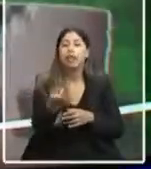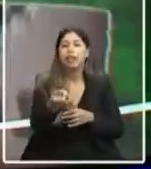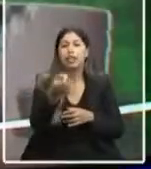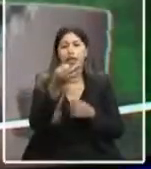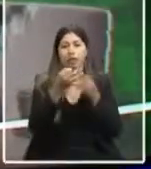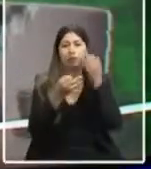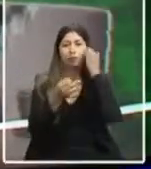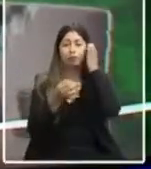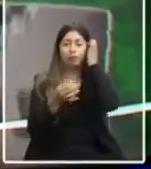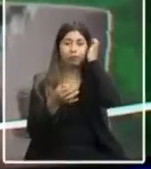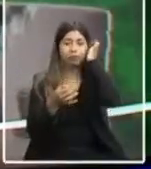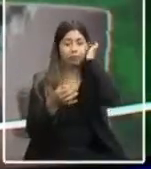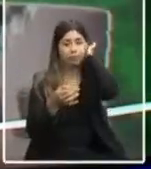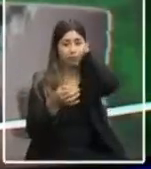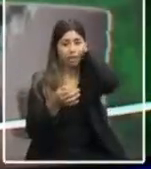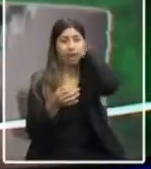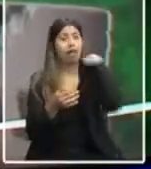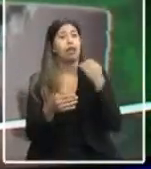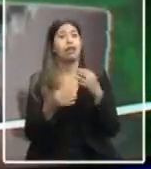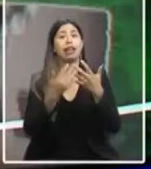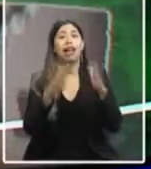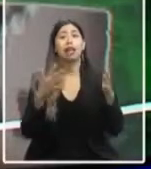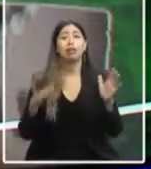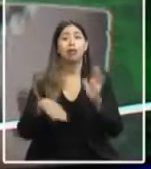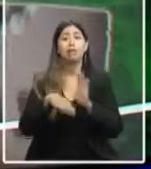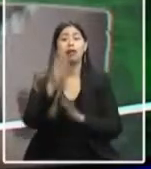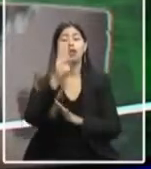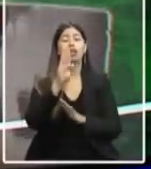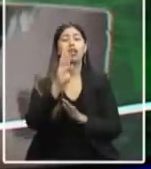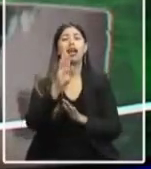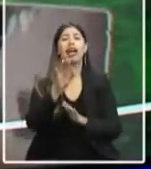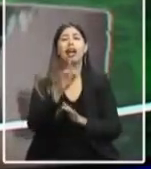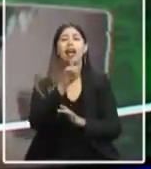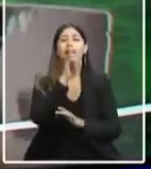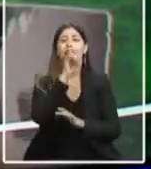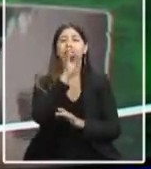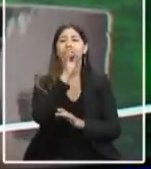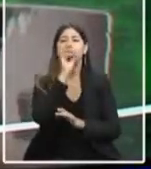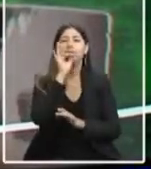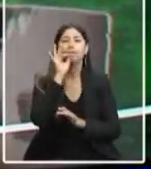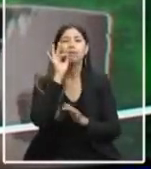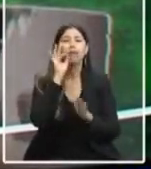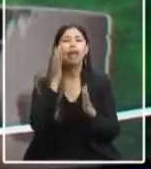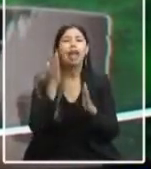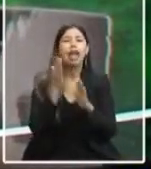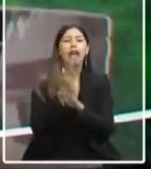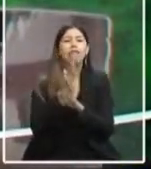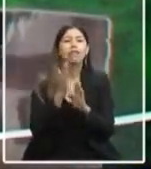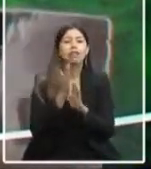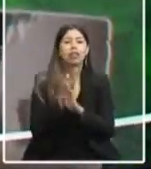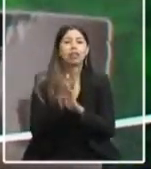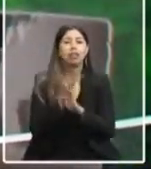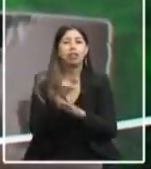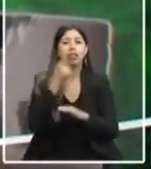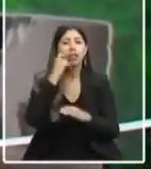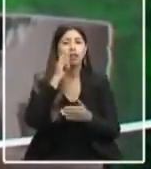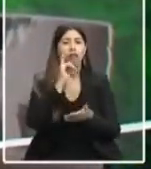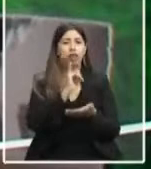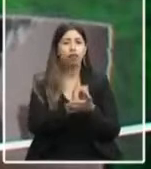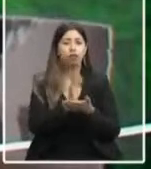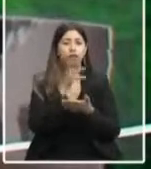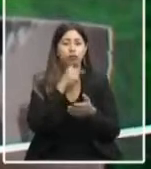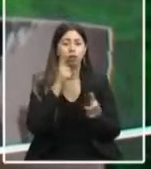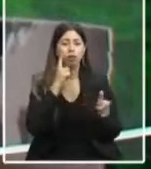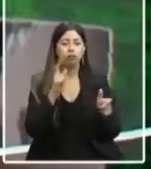invisible. And if something is silent and invisible, then no institution can handle it, because nobody will be able to